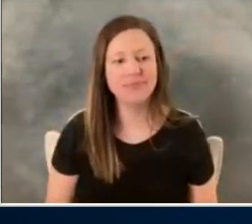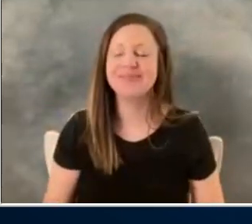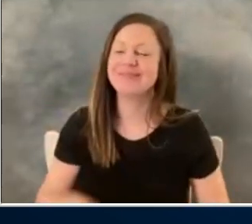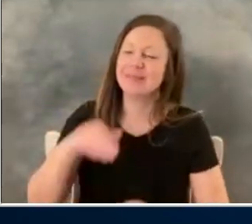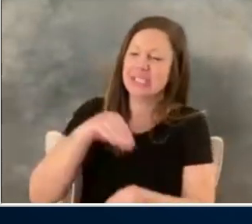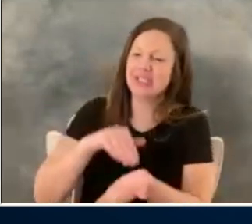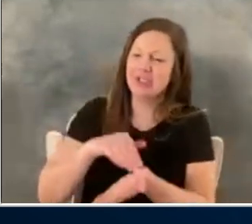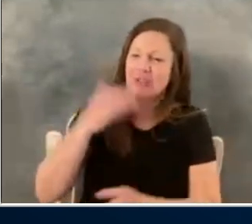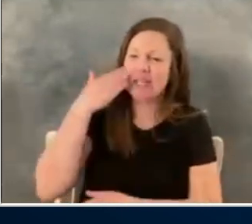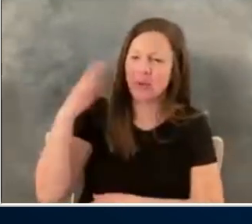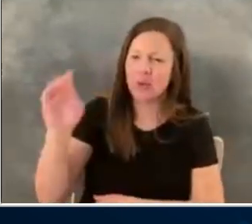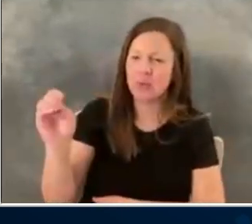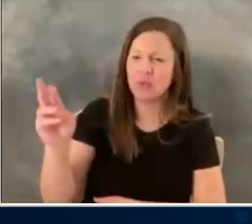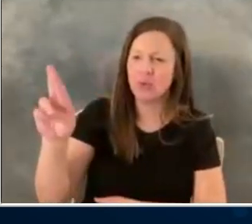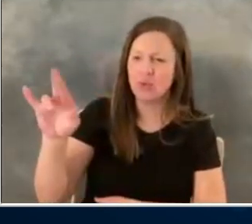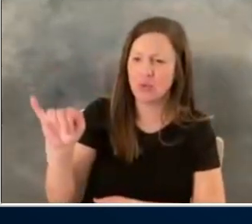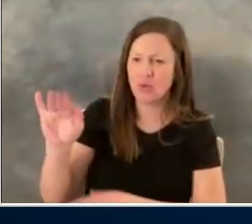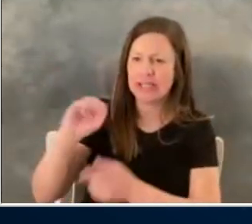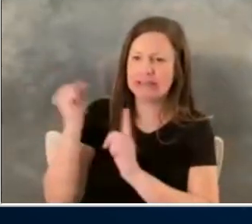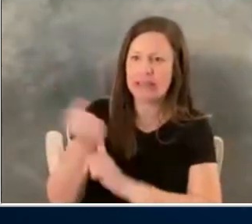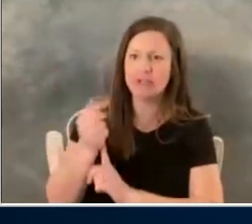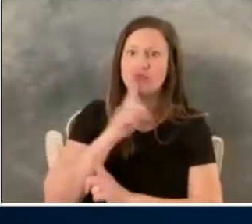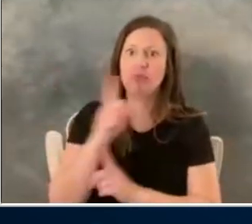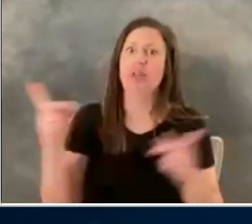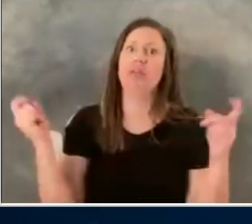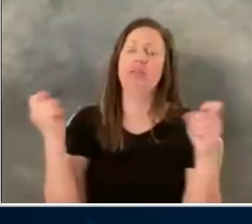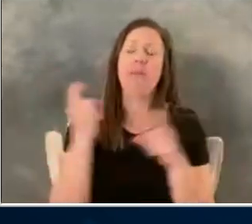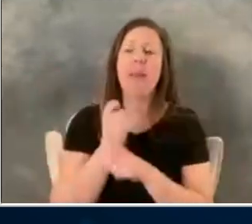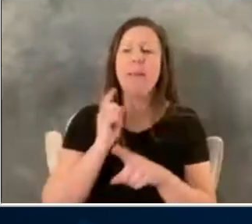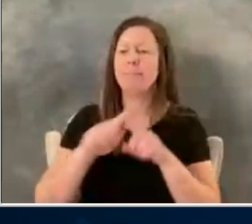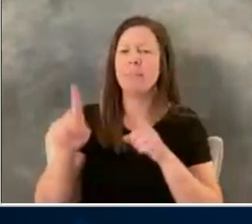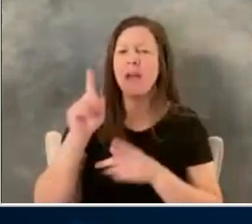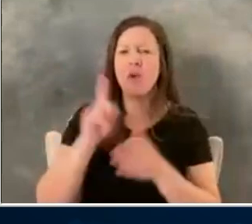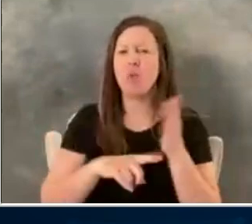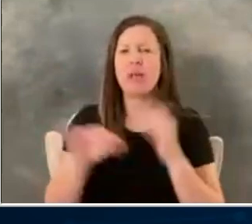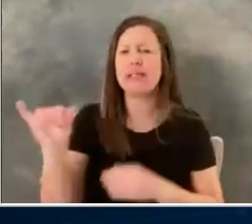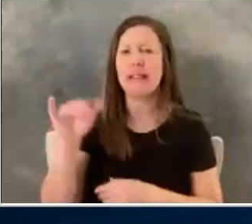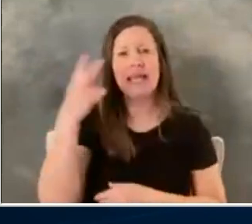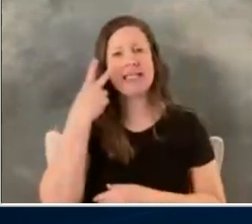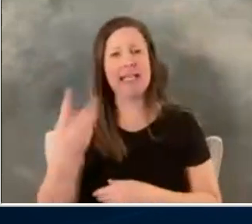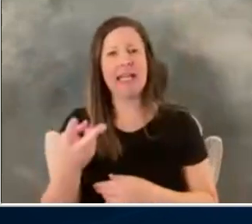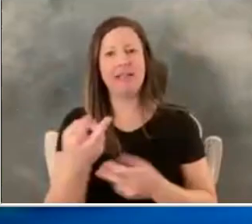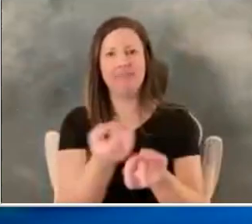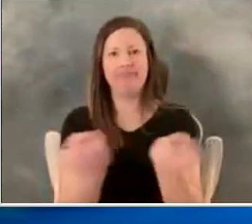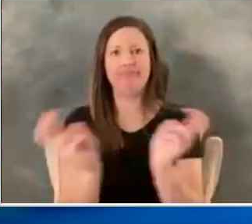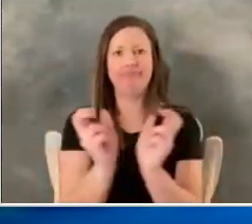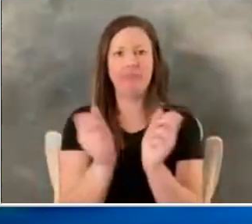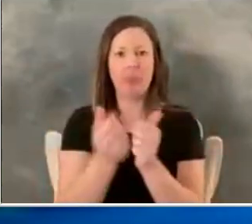case was quite complex. What's it like seeing him sitting here with us this morning?